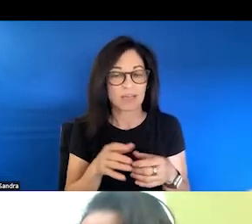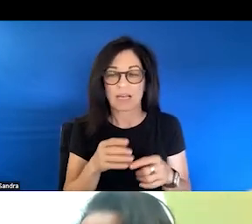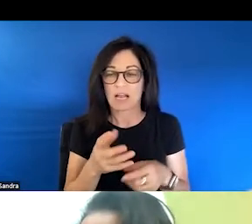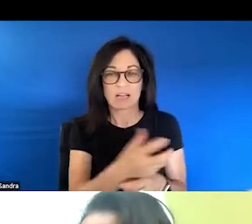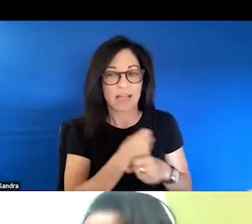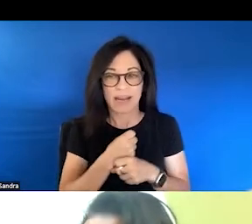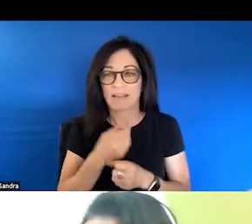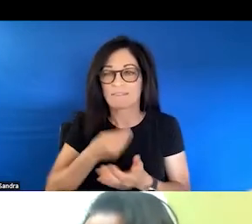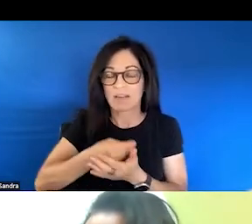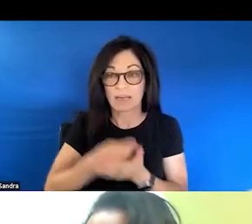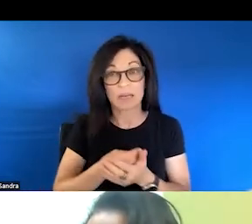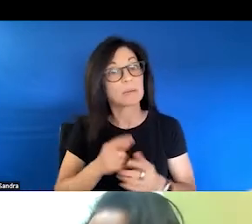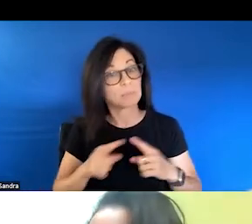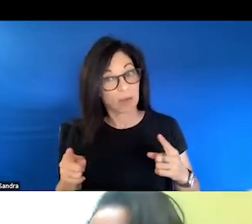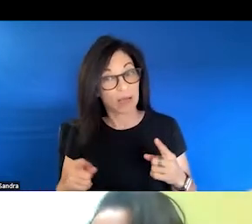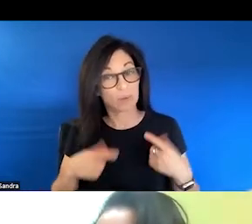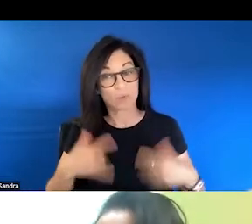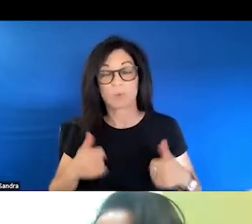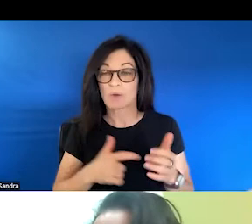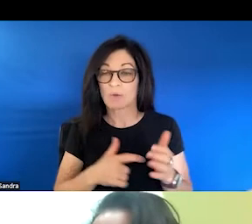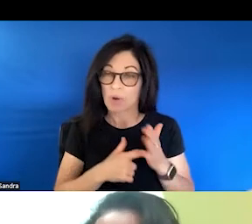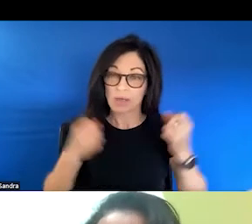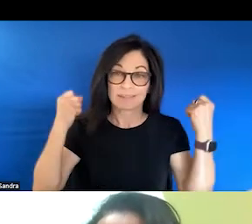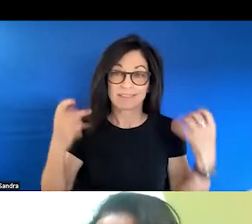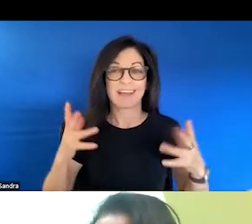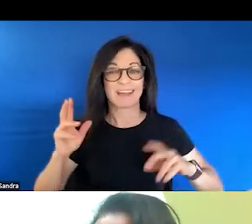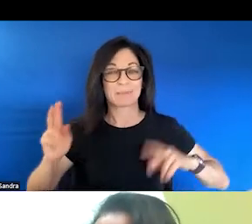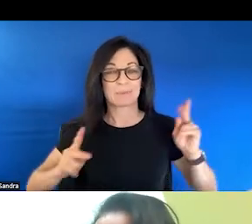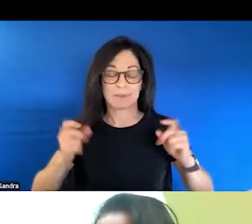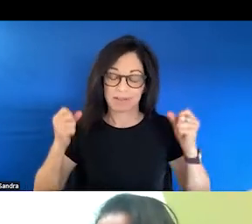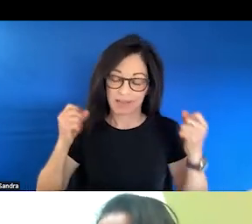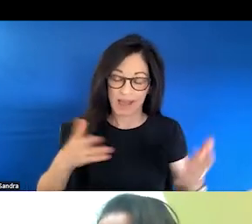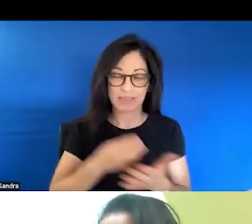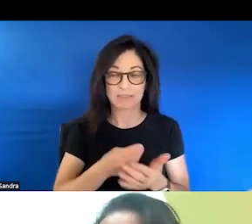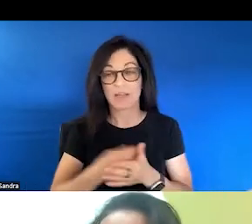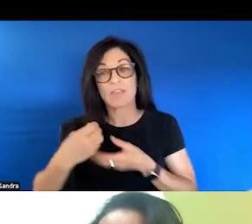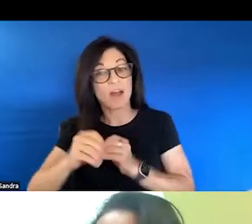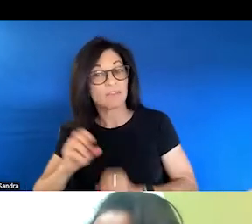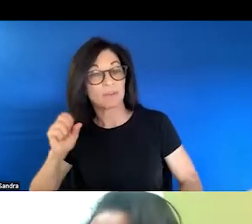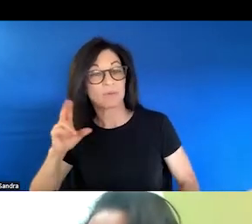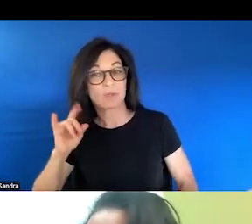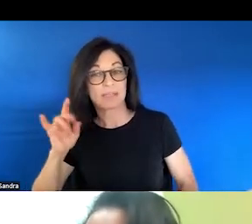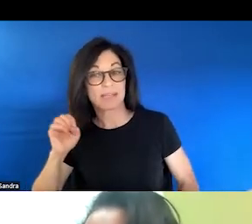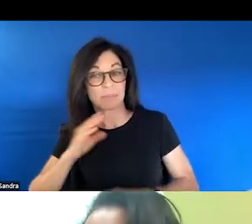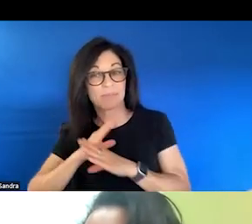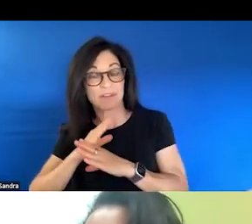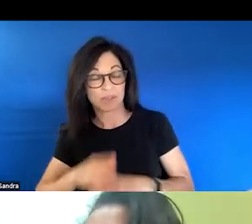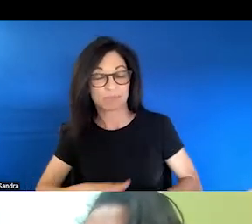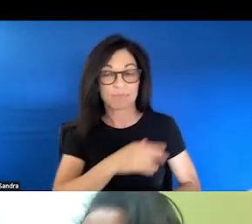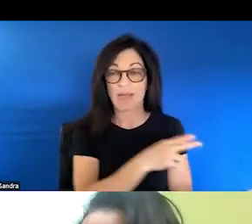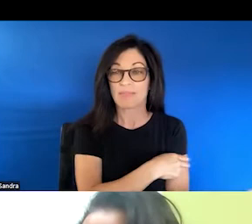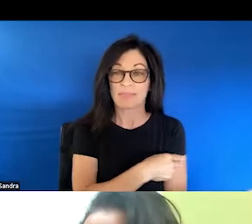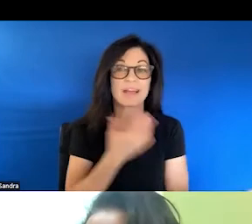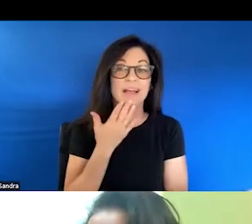it's taken a village of funders. It's the Office of Suicide Prevention, the hospital, the